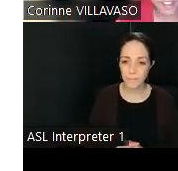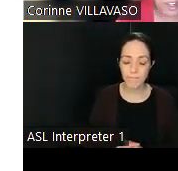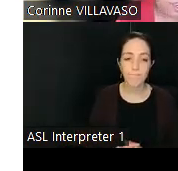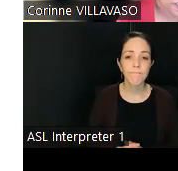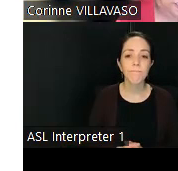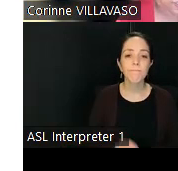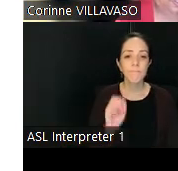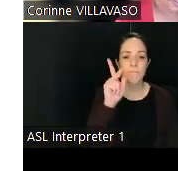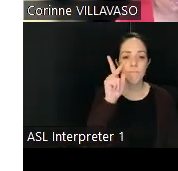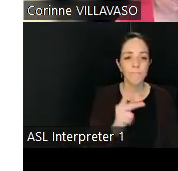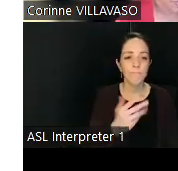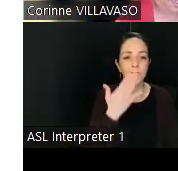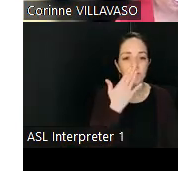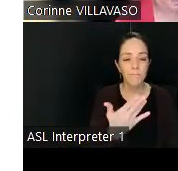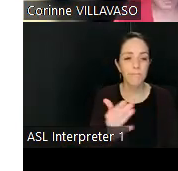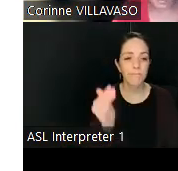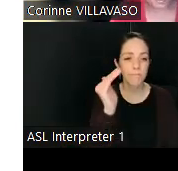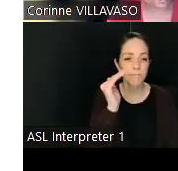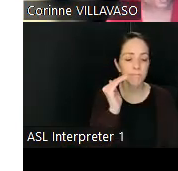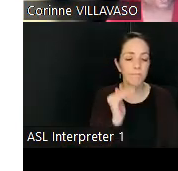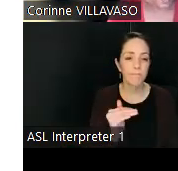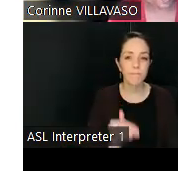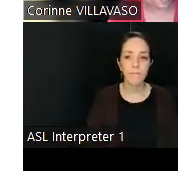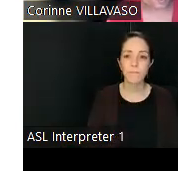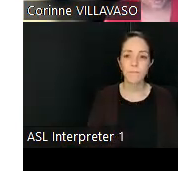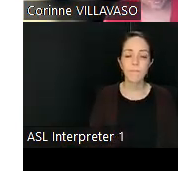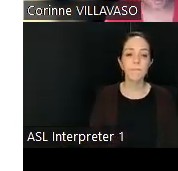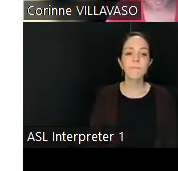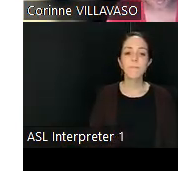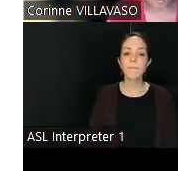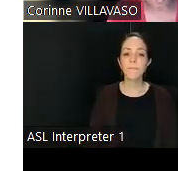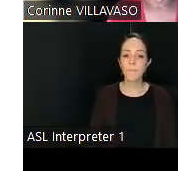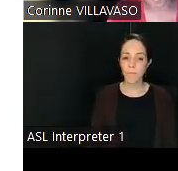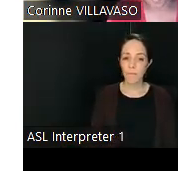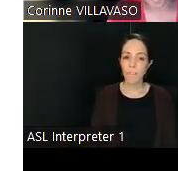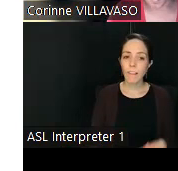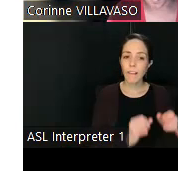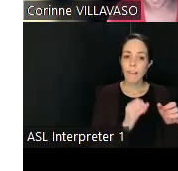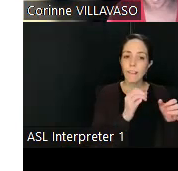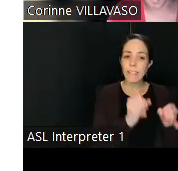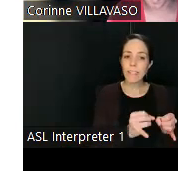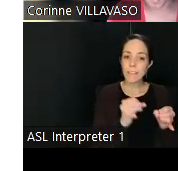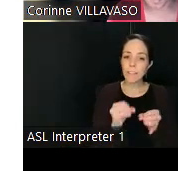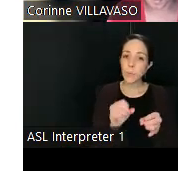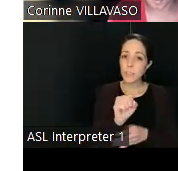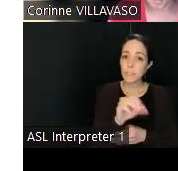Yeah. Yes, okay, thank you. Let's move forward. So individual subcommittees of the new board shall have a defined